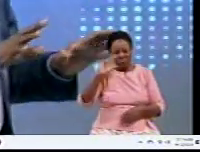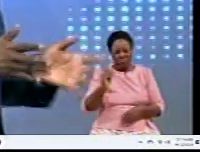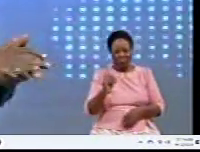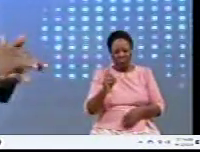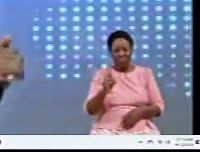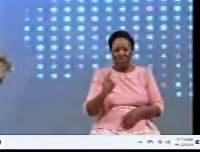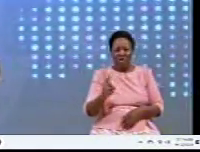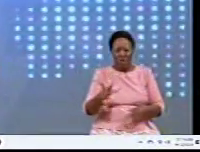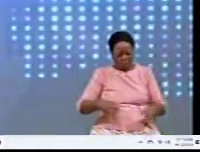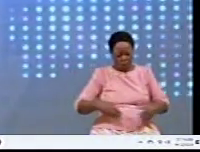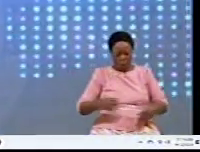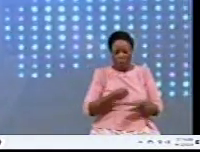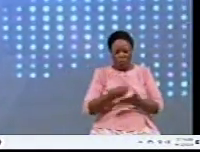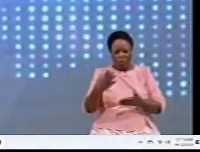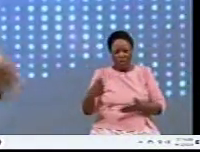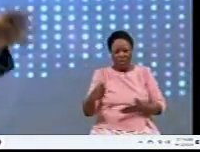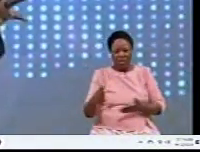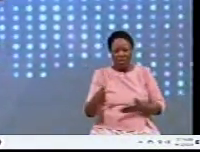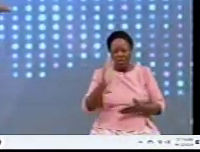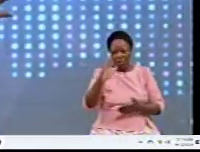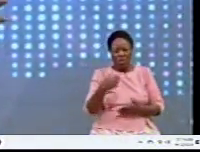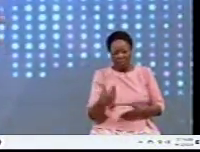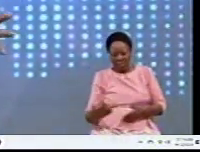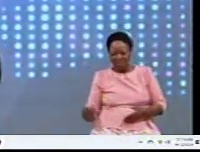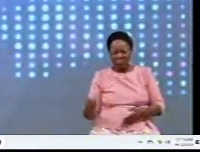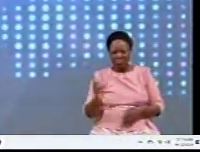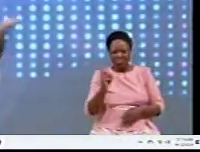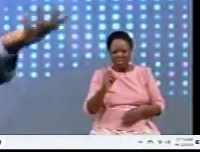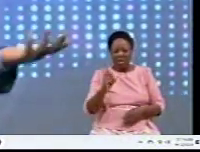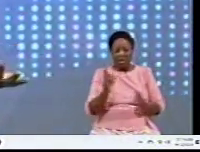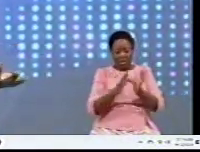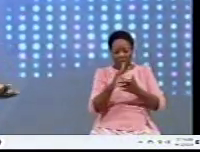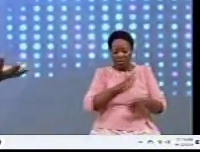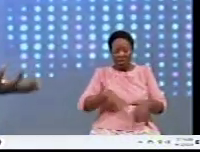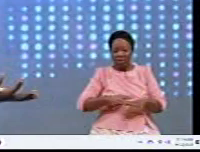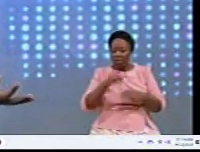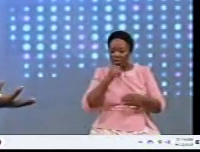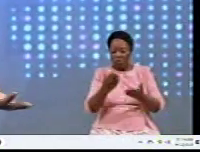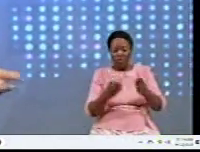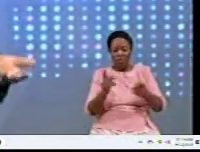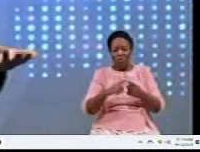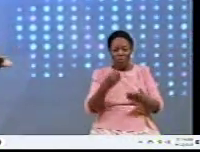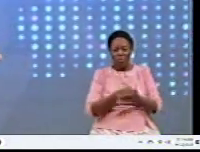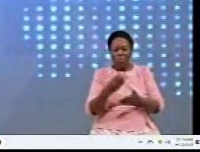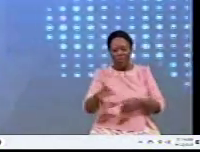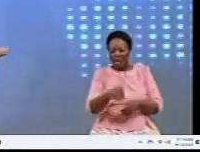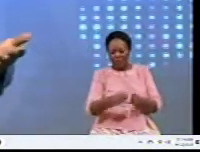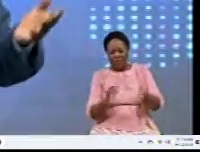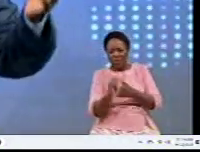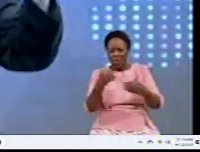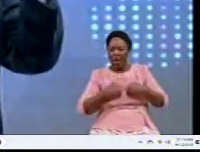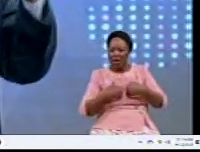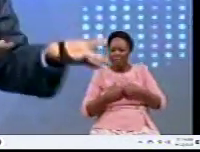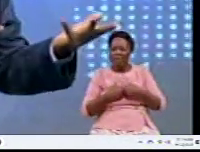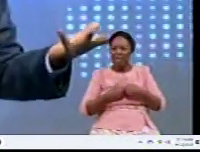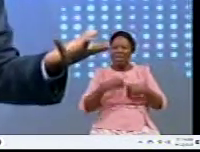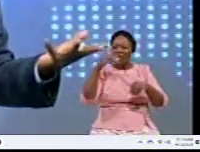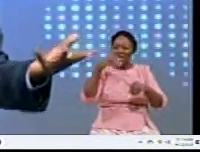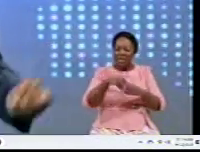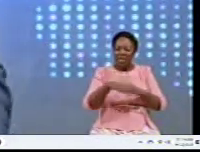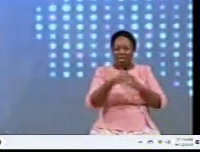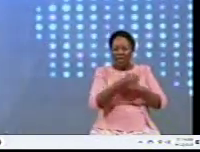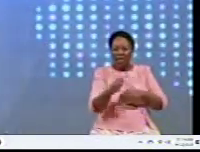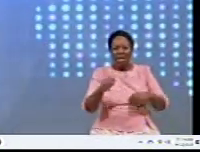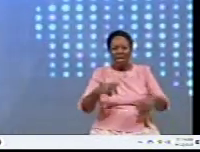you to waste your resources. He doesn't want you to waste everything you've got in a